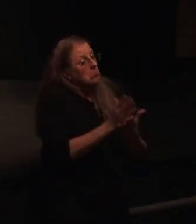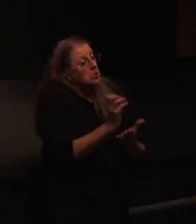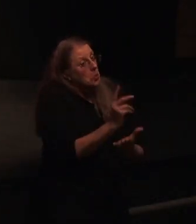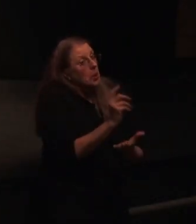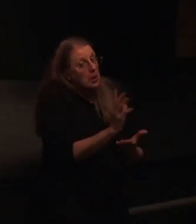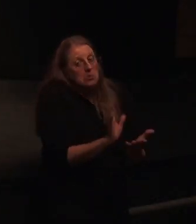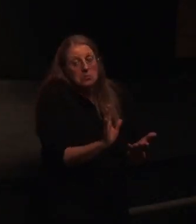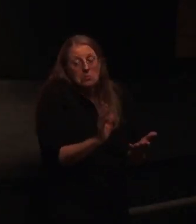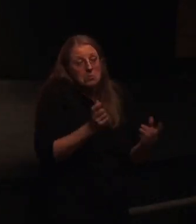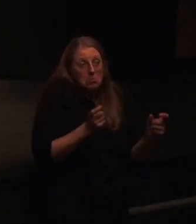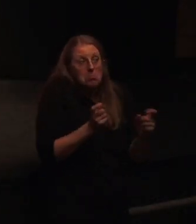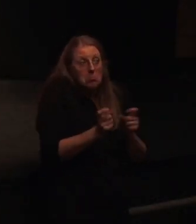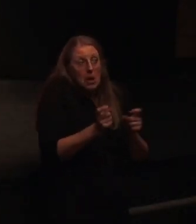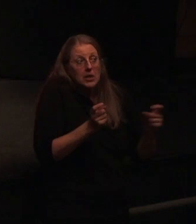it.